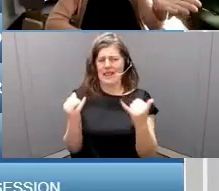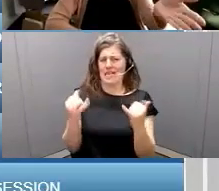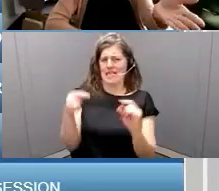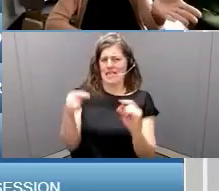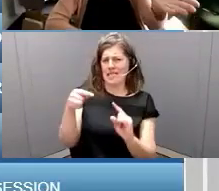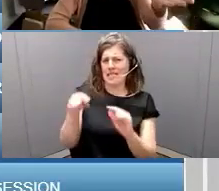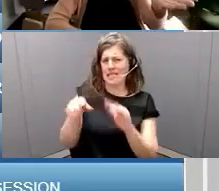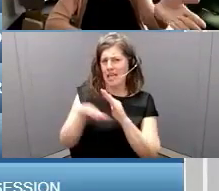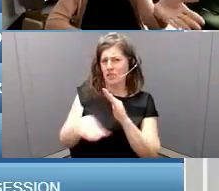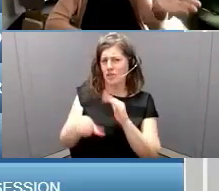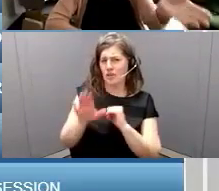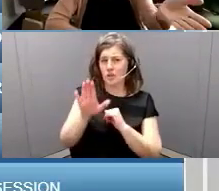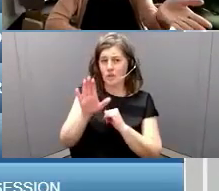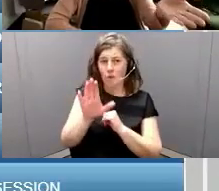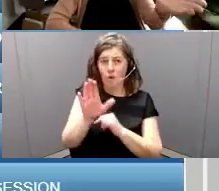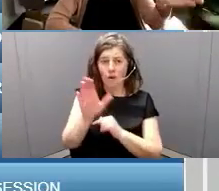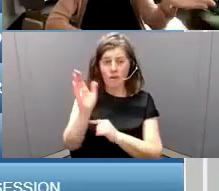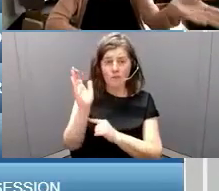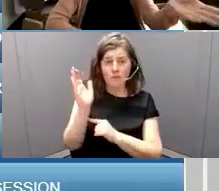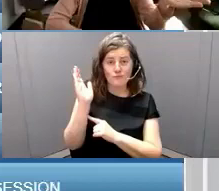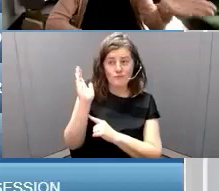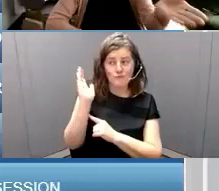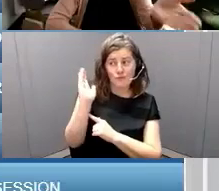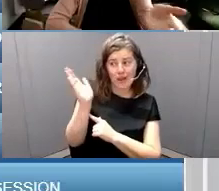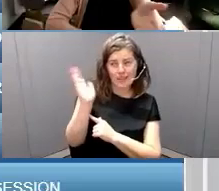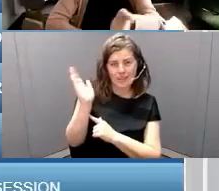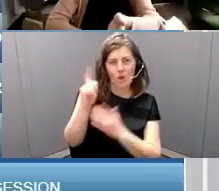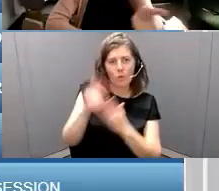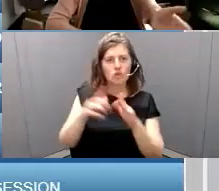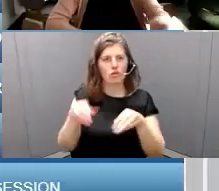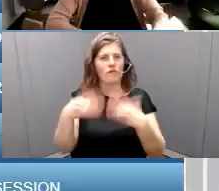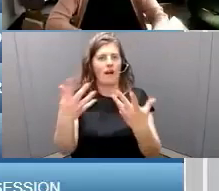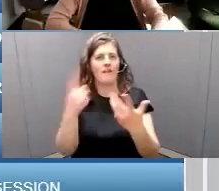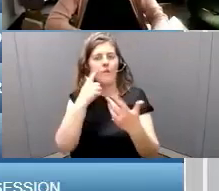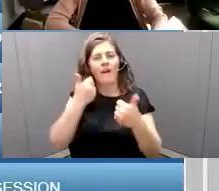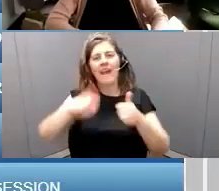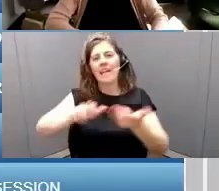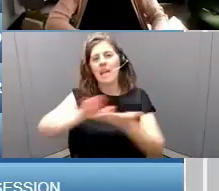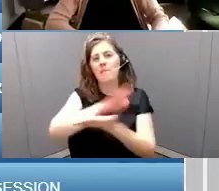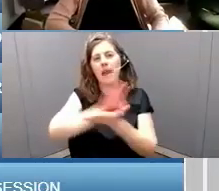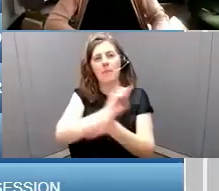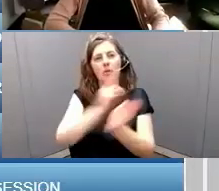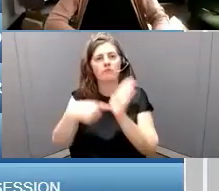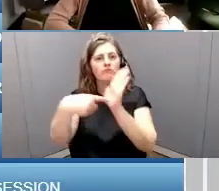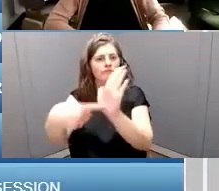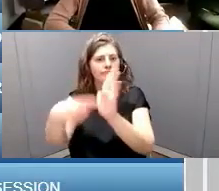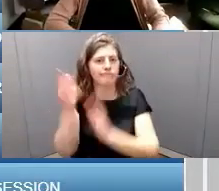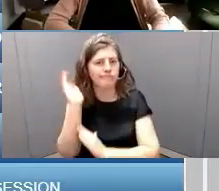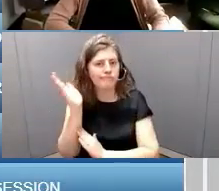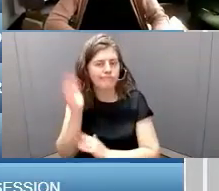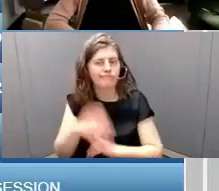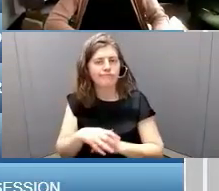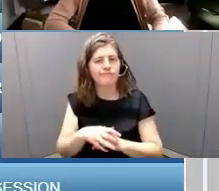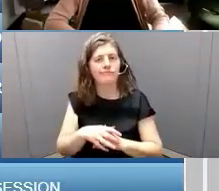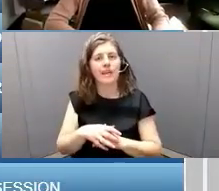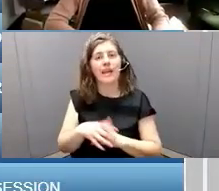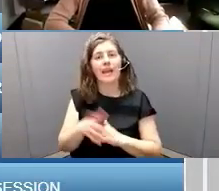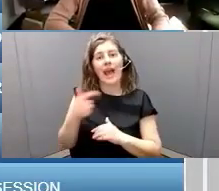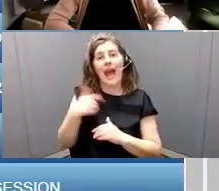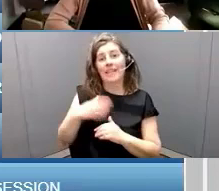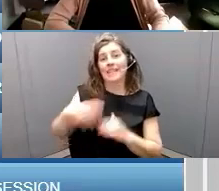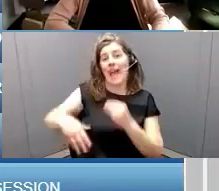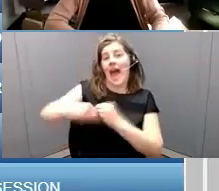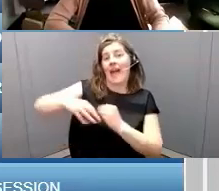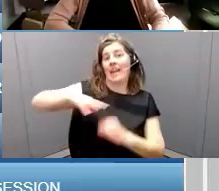essentially your presentation that you will give in any paper session. It has the added advantage of